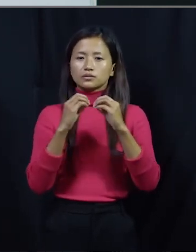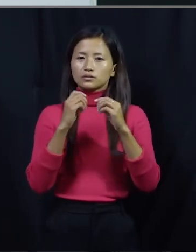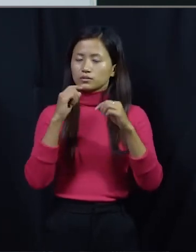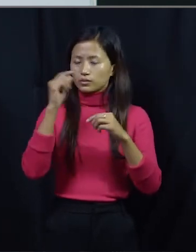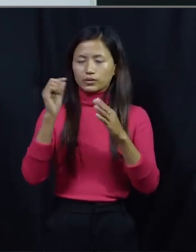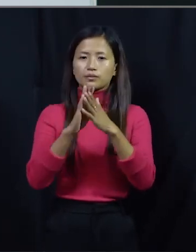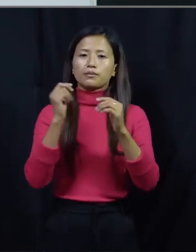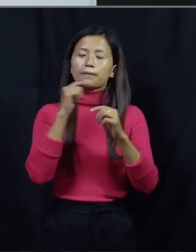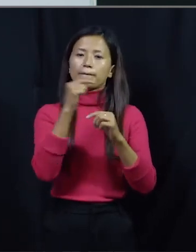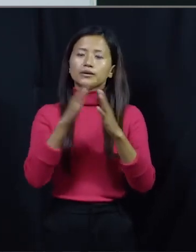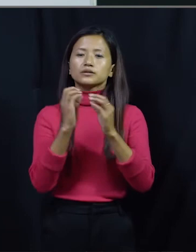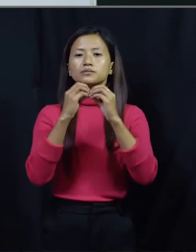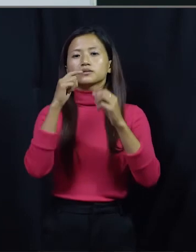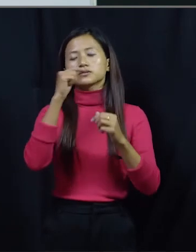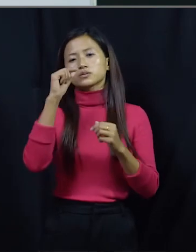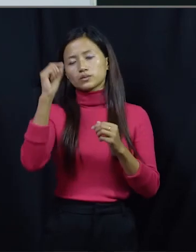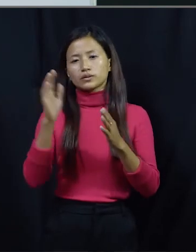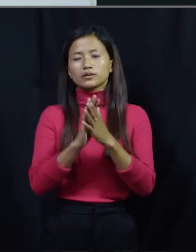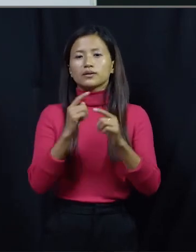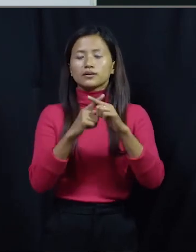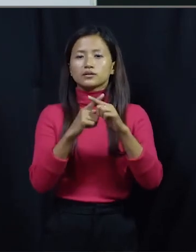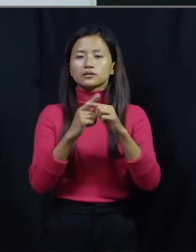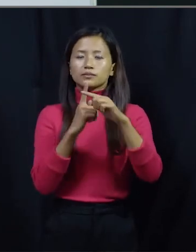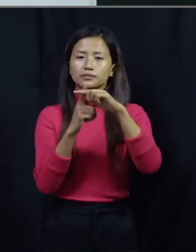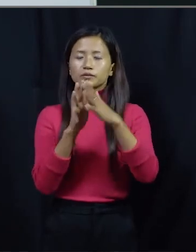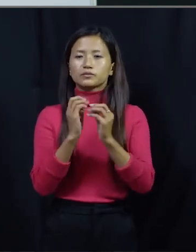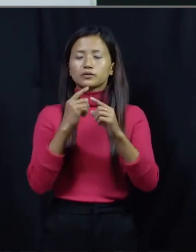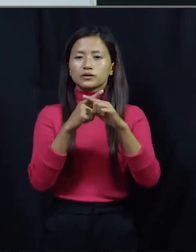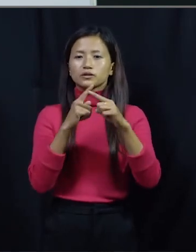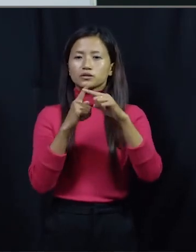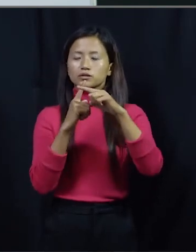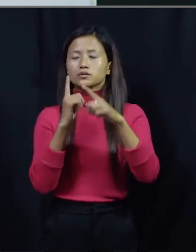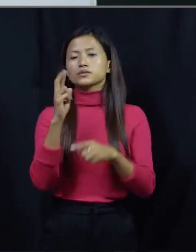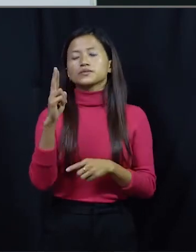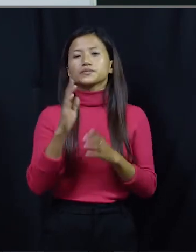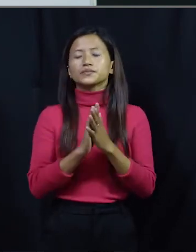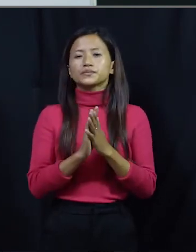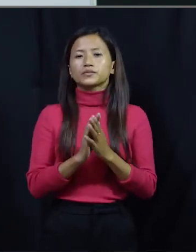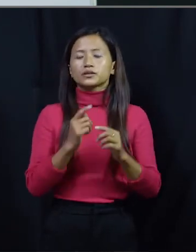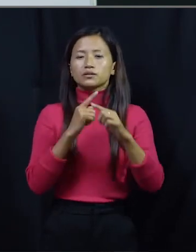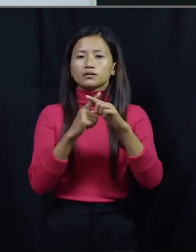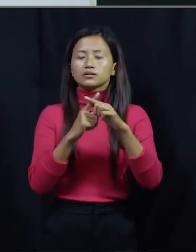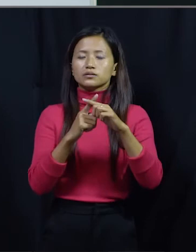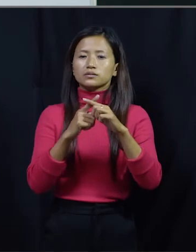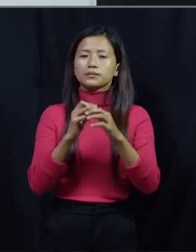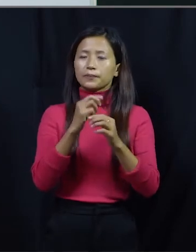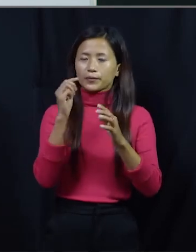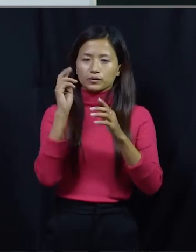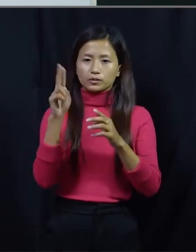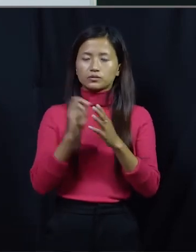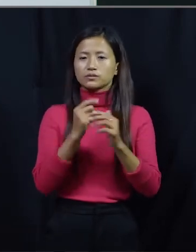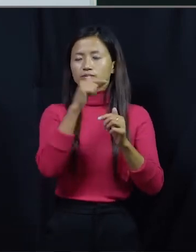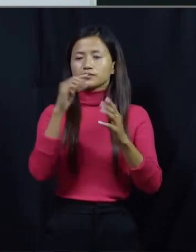square, then ax plus x1 plus x2 into x1 minus x2 is equal to 0,